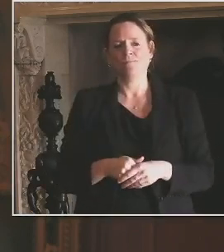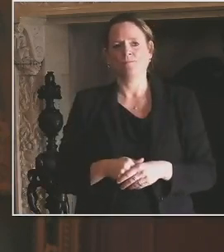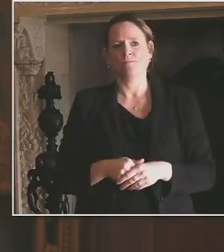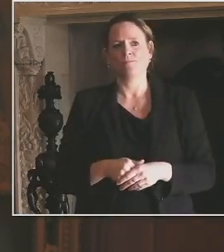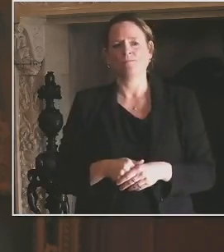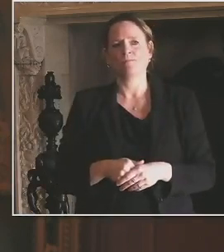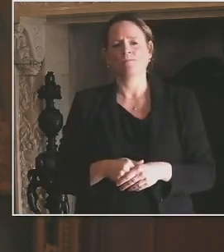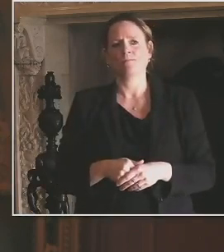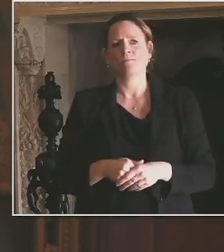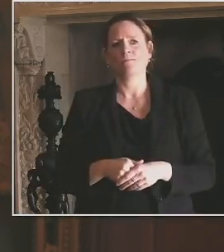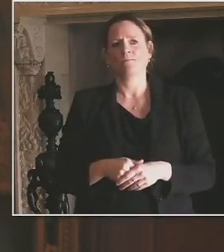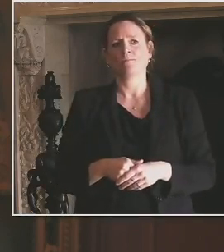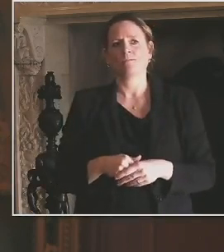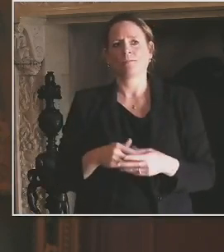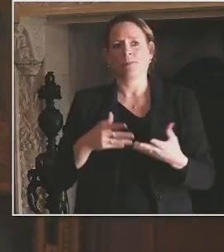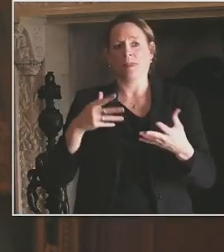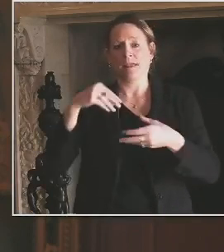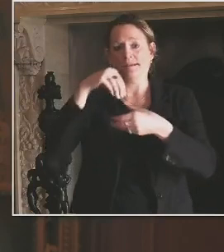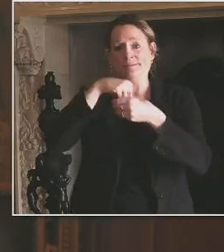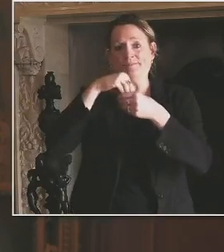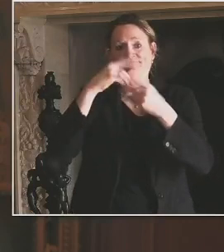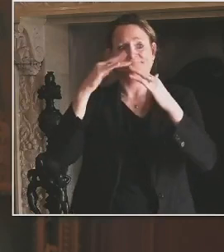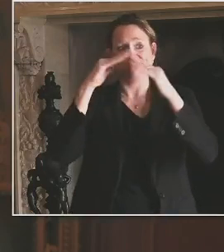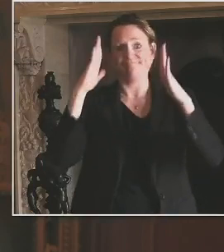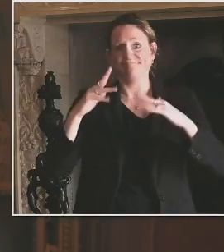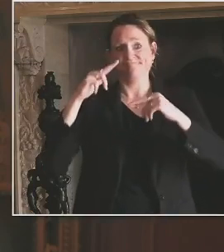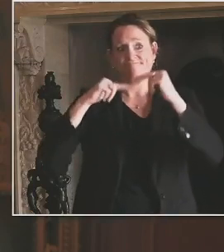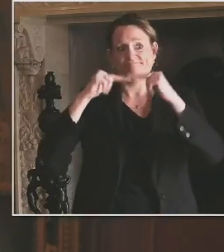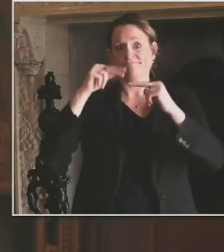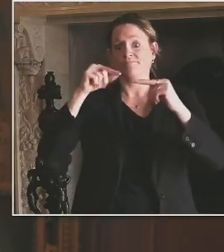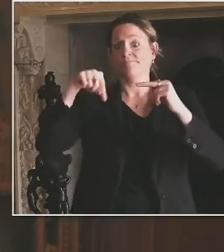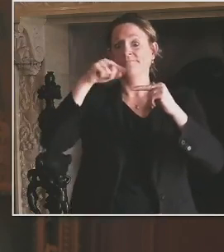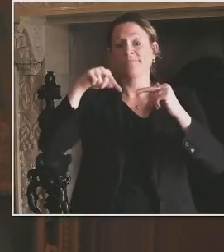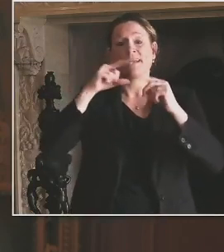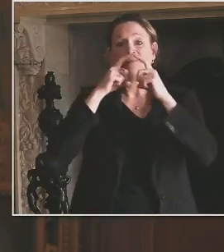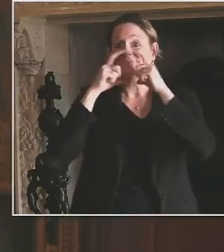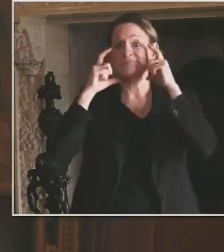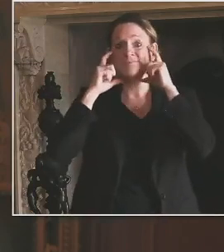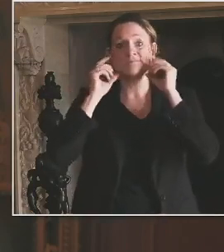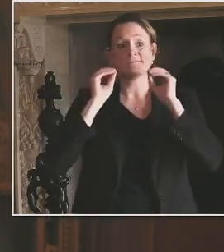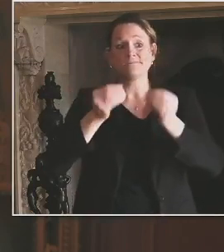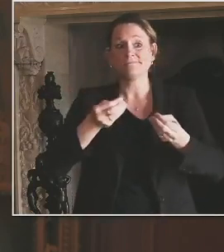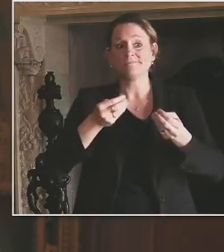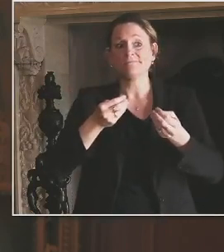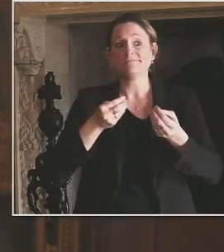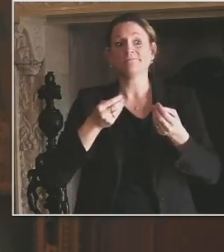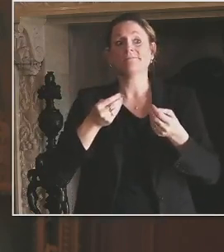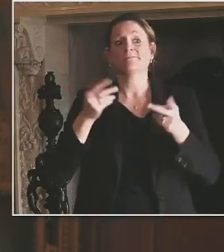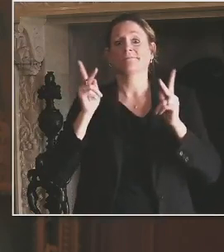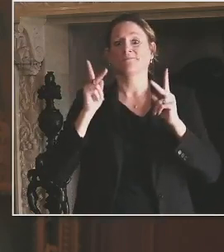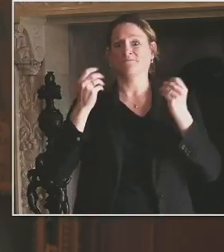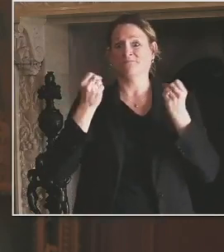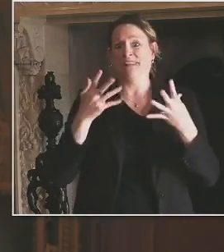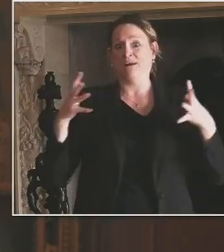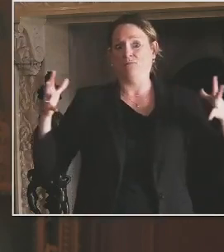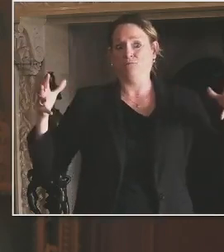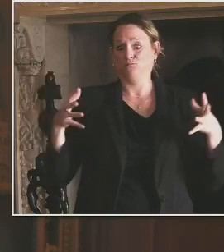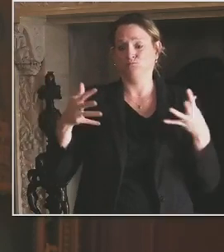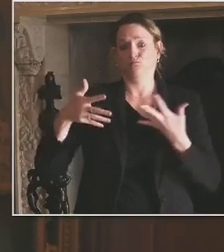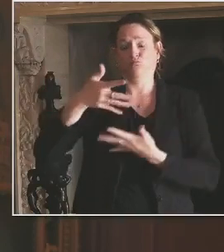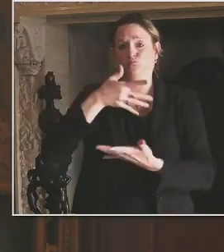interact more in indoor settings and don't wear face masks and larger numbers of people get together, that drives transmission. So we haven't learned